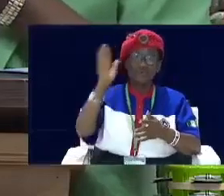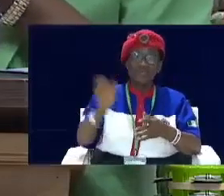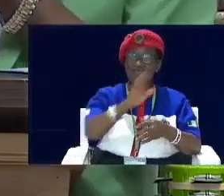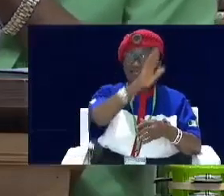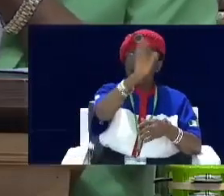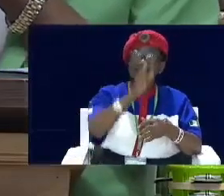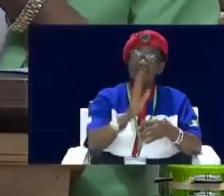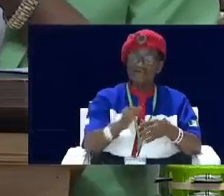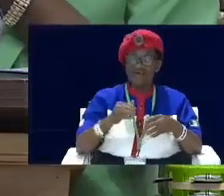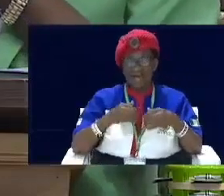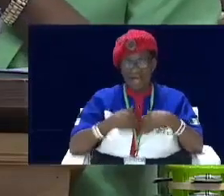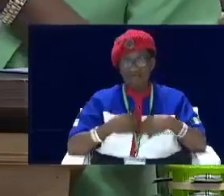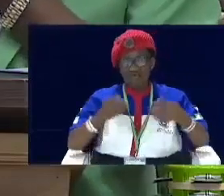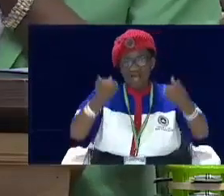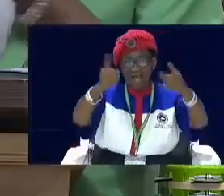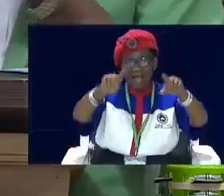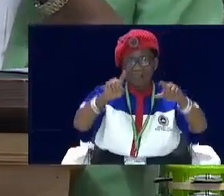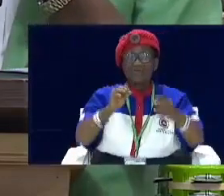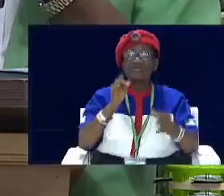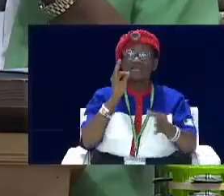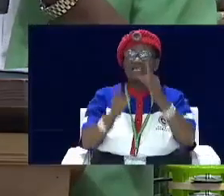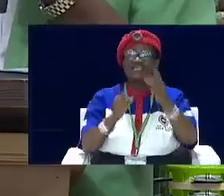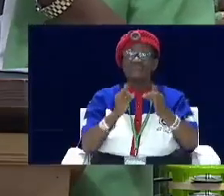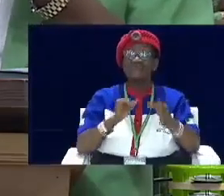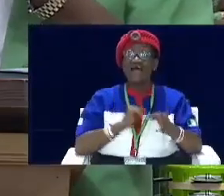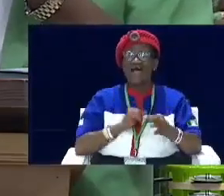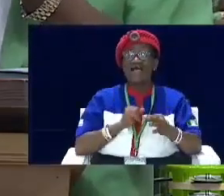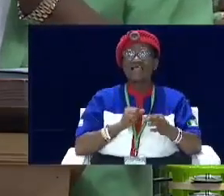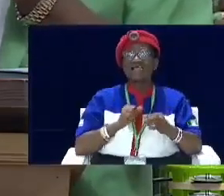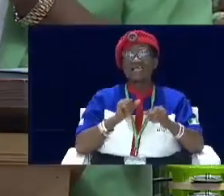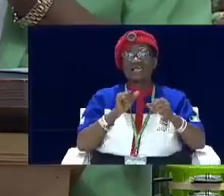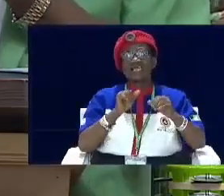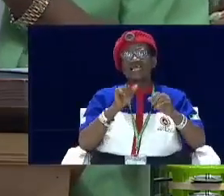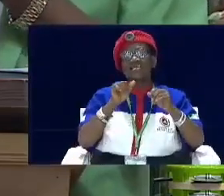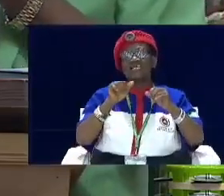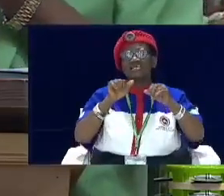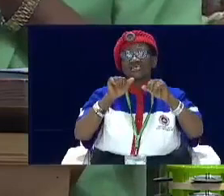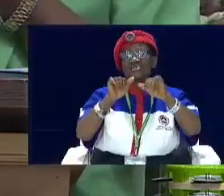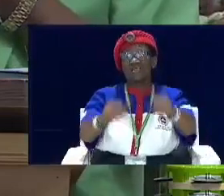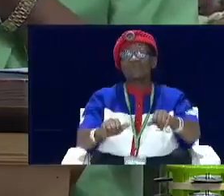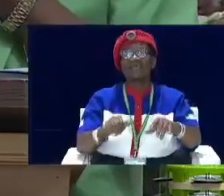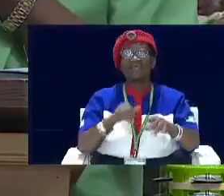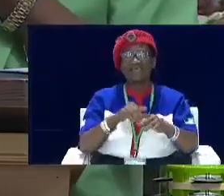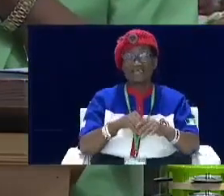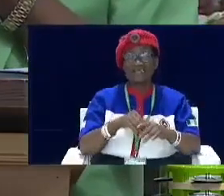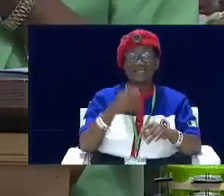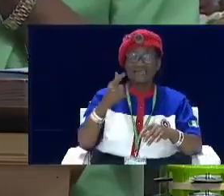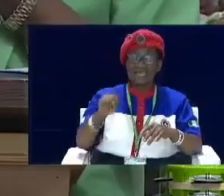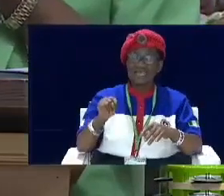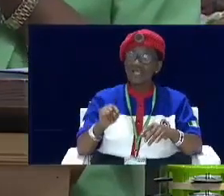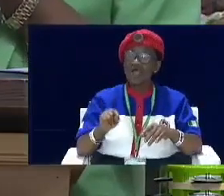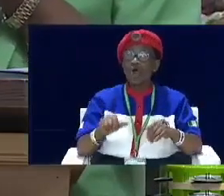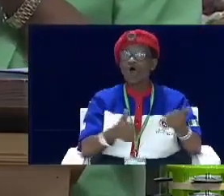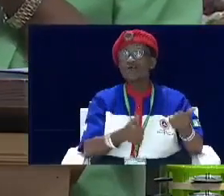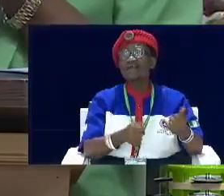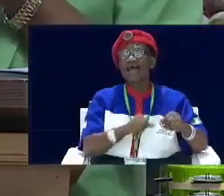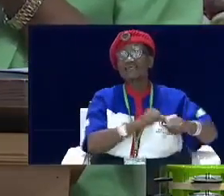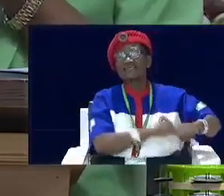if I had remained on the other side of Jordan. To ba je pe mo wa ni odikeji odo Jordan ni won ba ma ti sele.